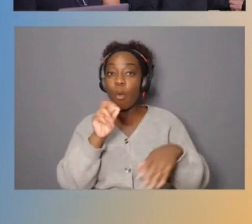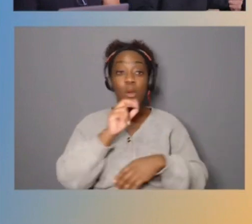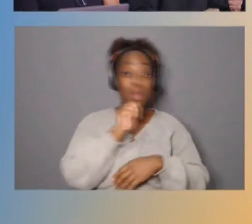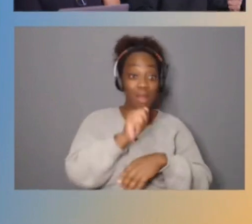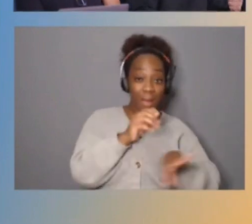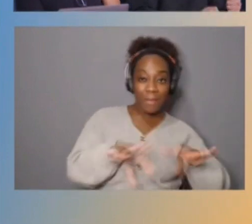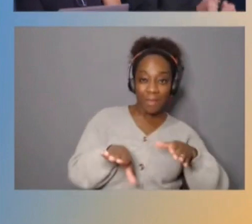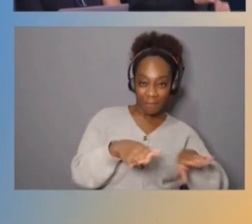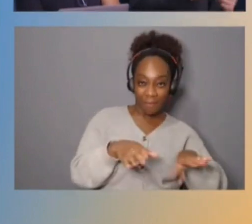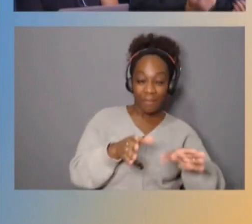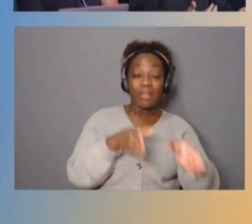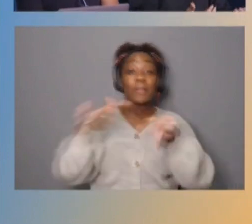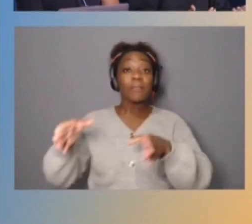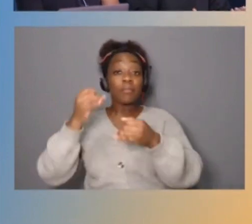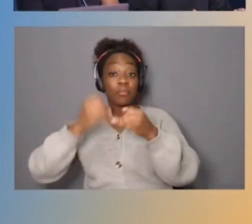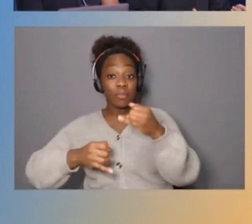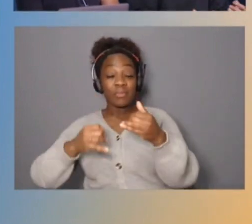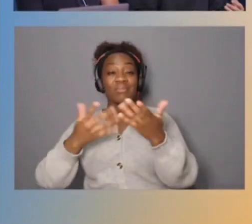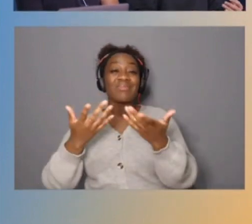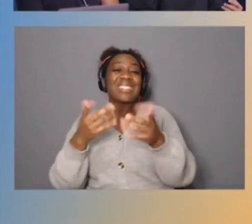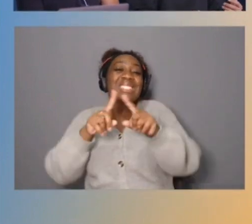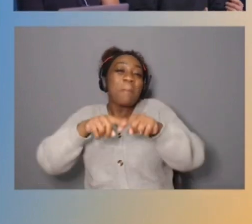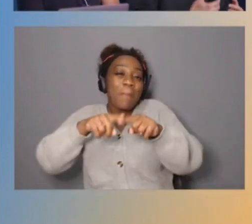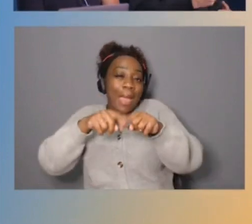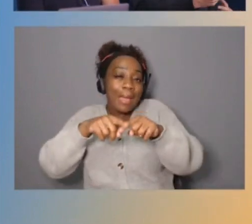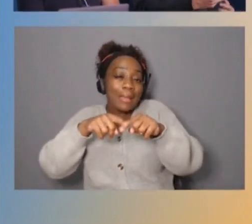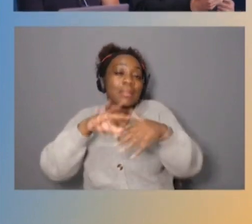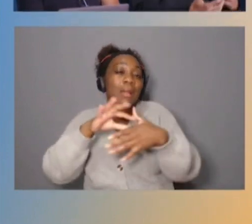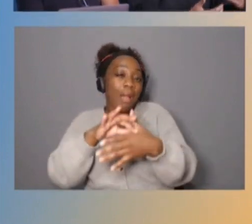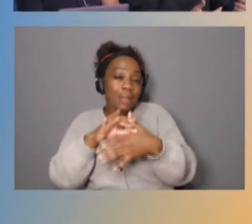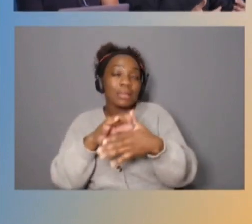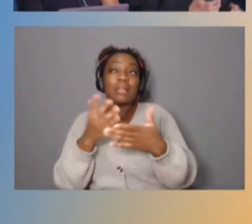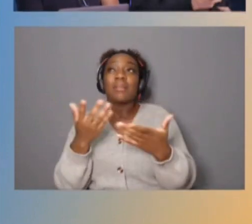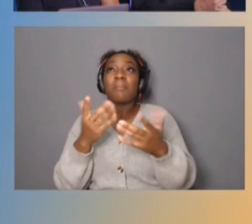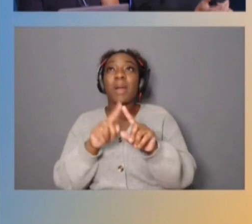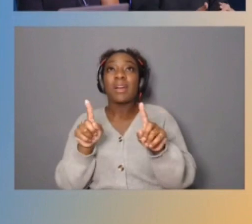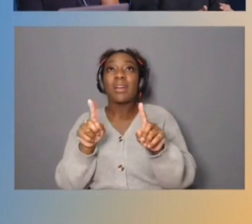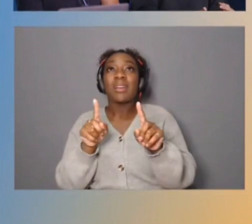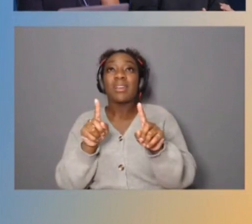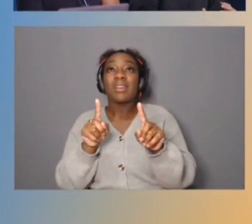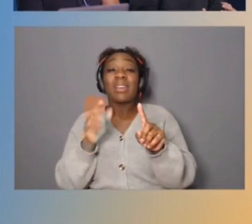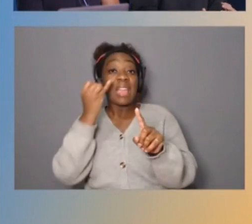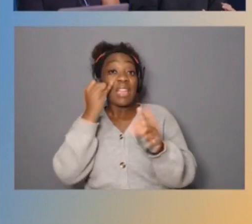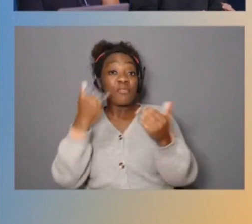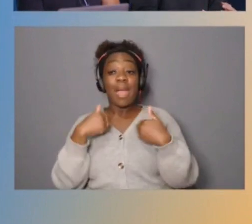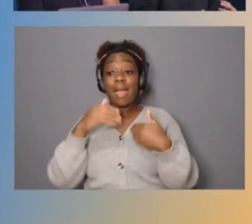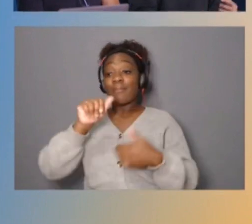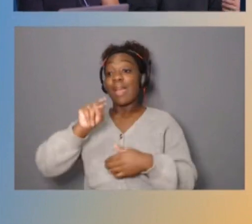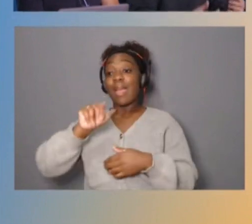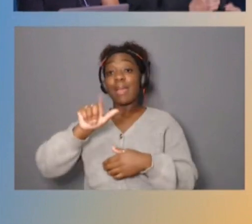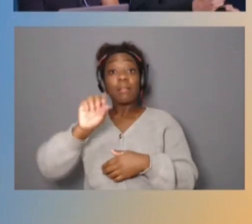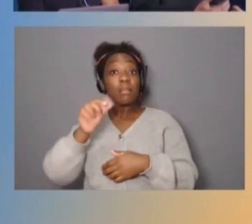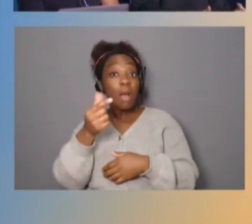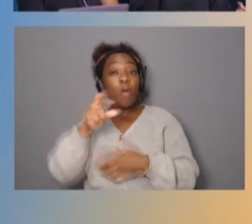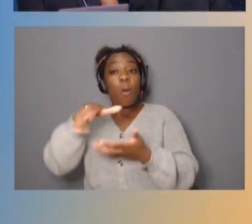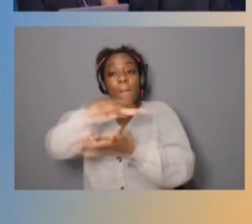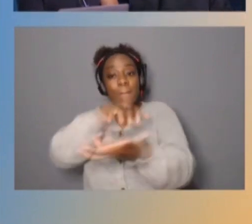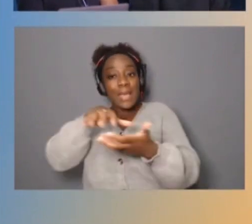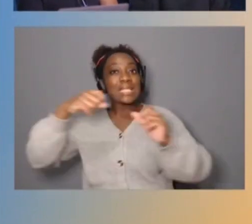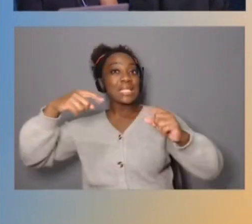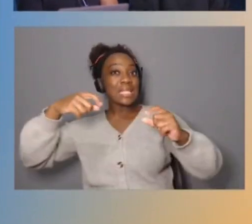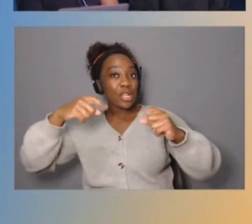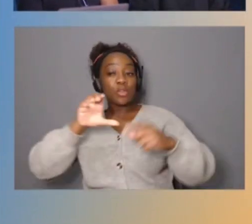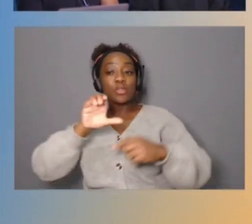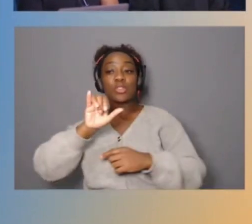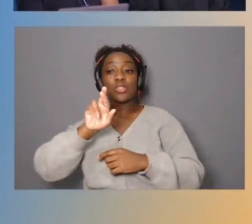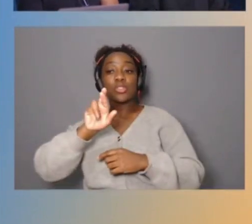then there is also, depending on the content of your design, if you have analog or maybe mixed signal circuitry, then that's where analog or mixed